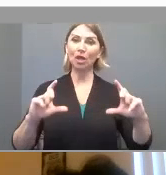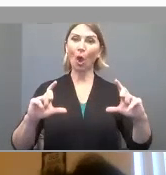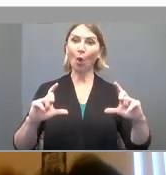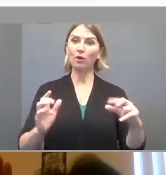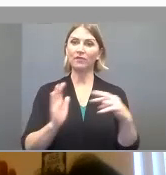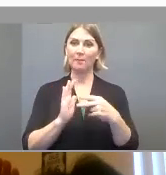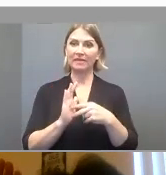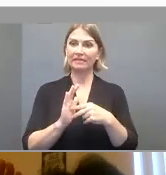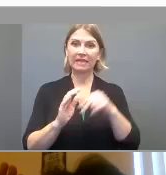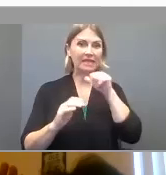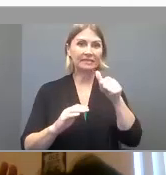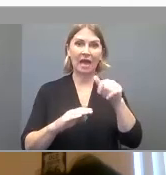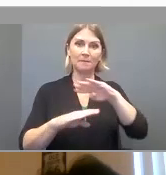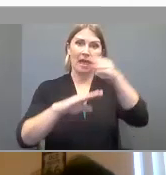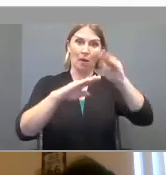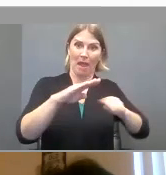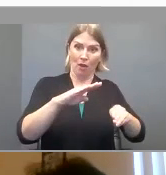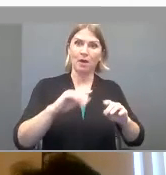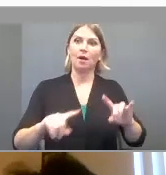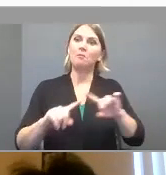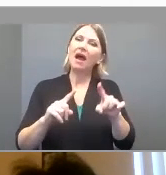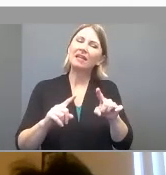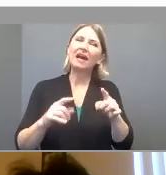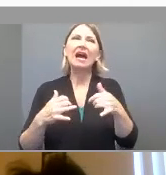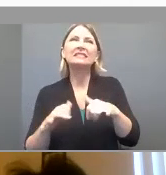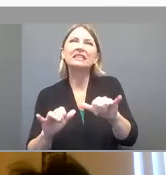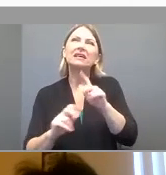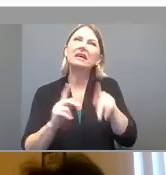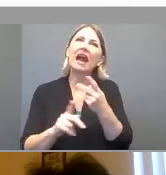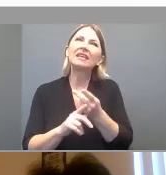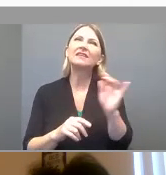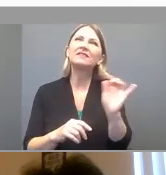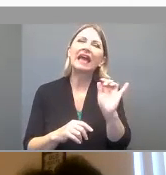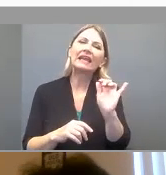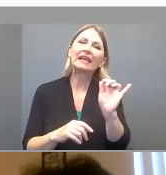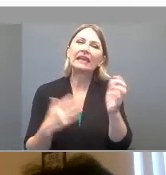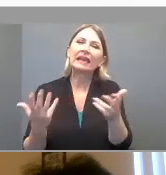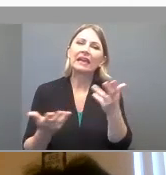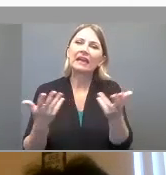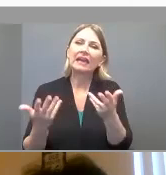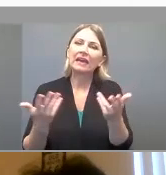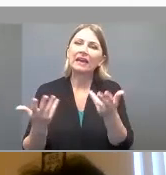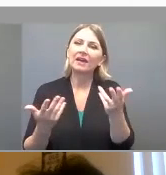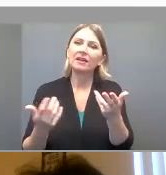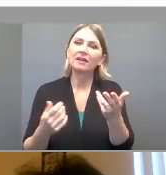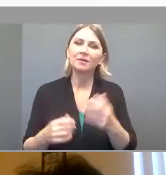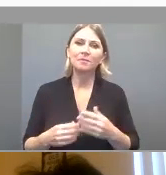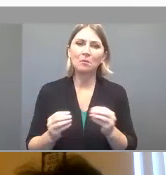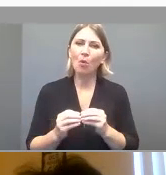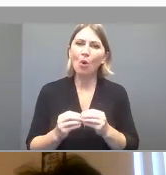is unbounded and upper bound, but I would still like sort of like a tighter bound than this, but you are in the right track.